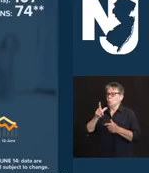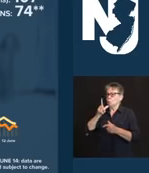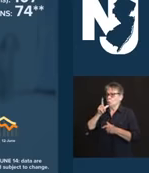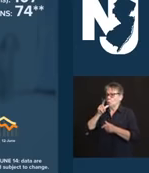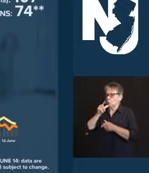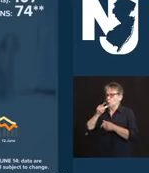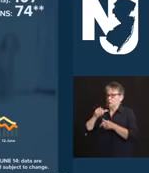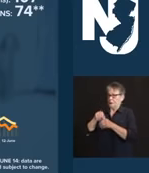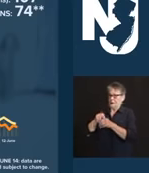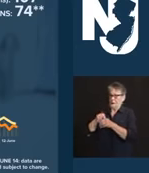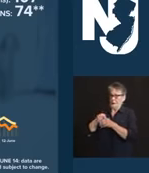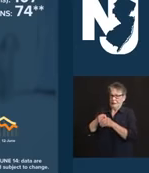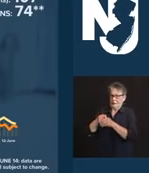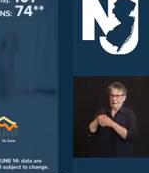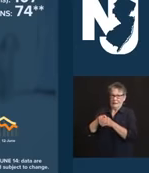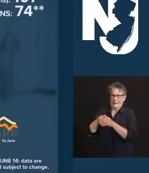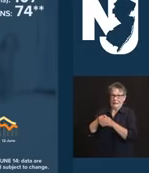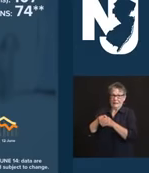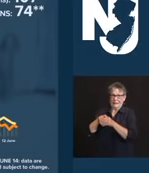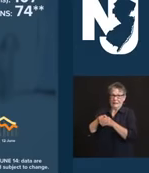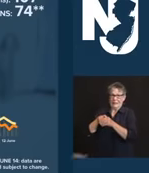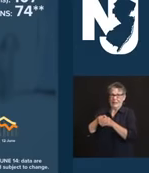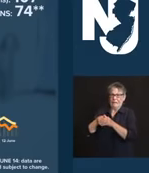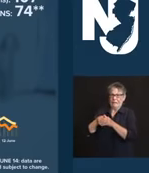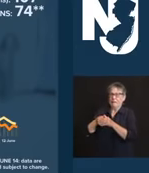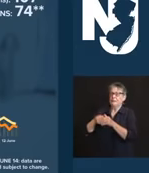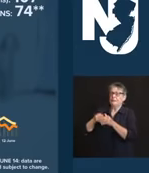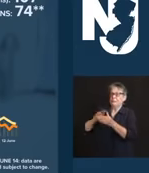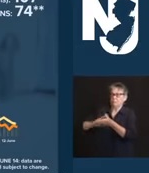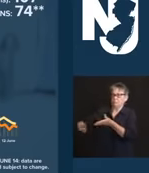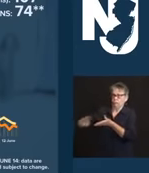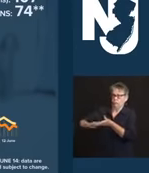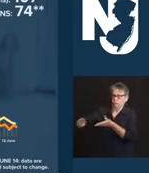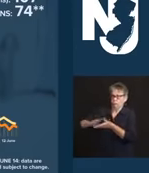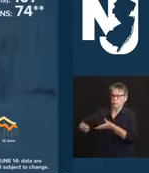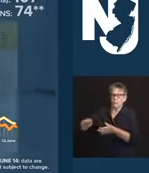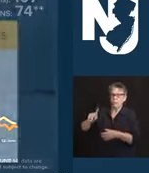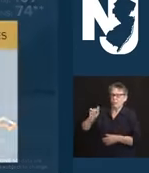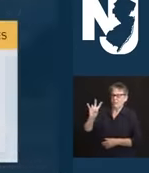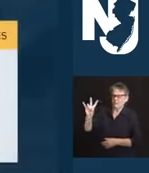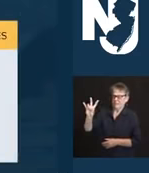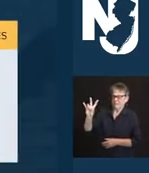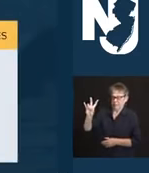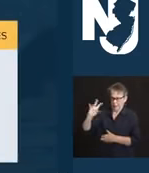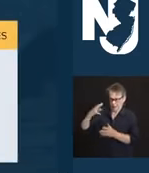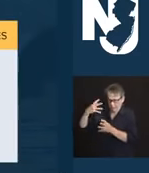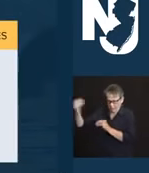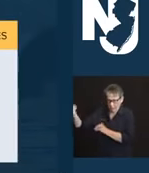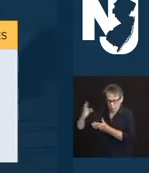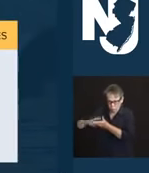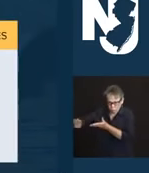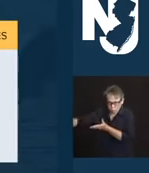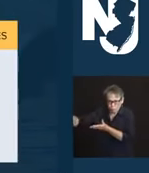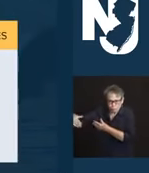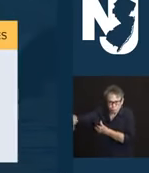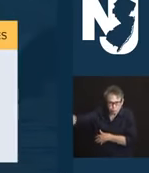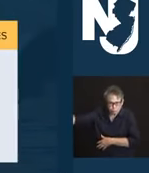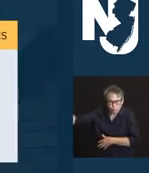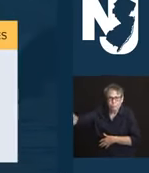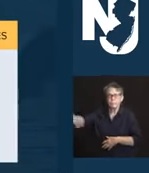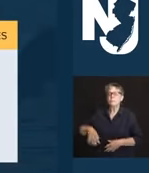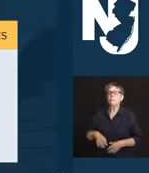total of 107 live residents left our hospitals. And here are yesterday's hospital admittance and discharge